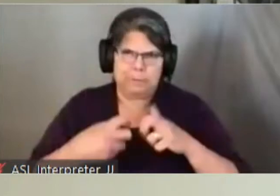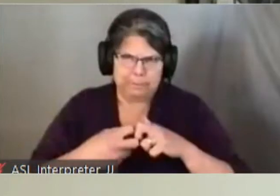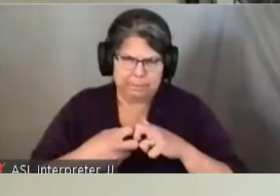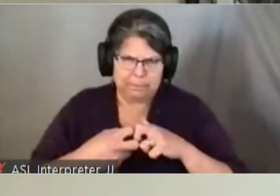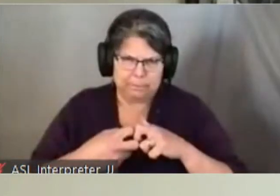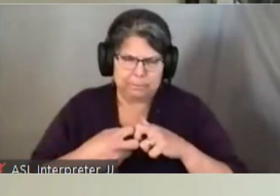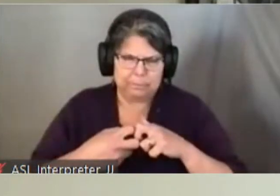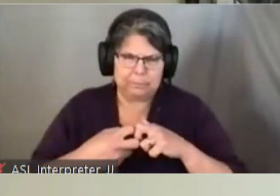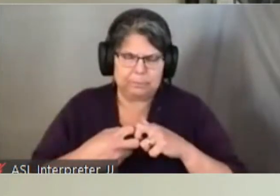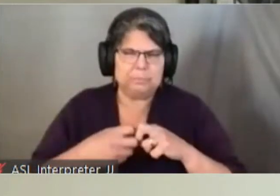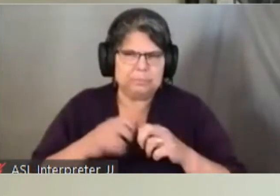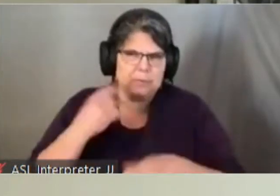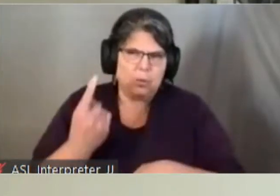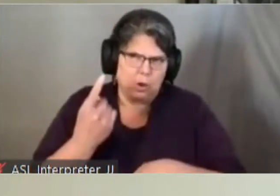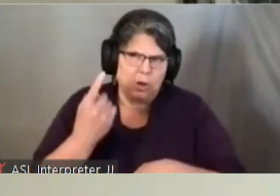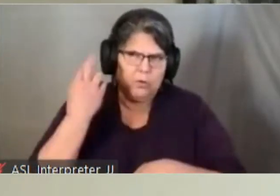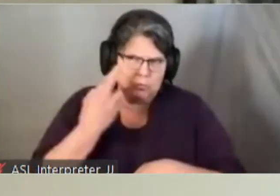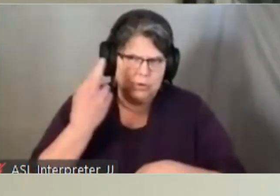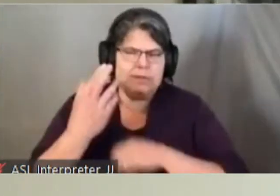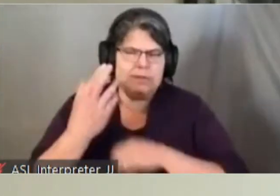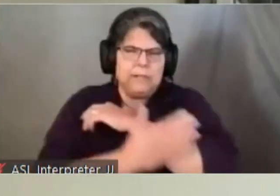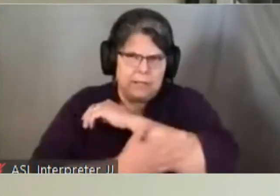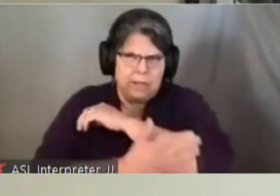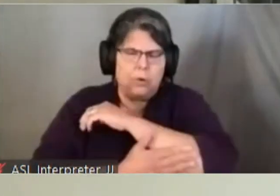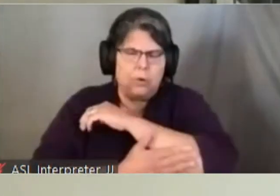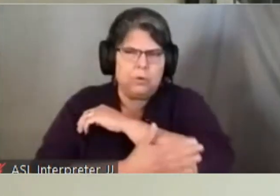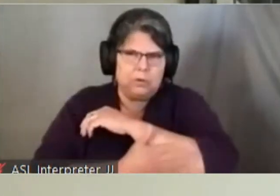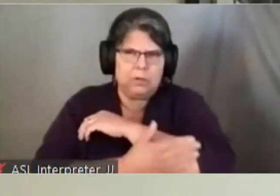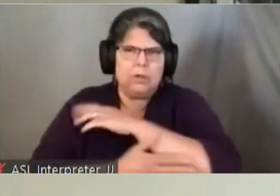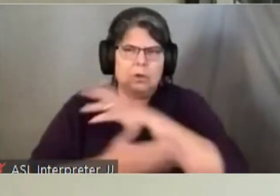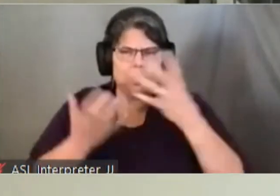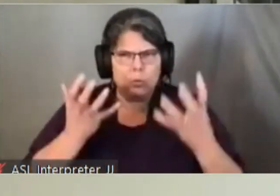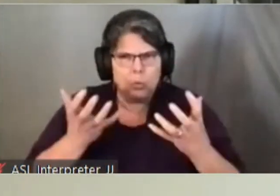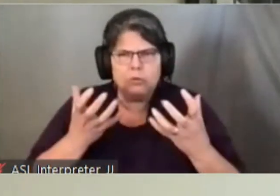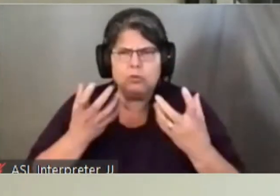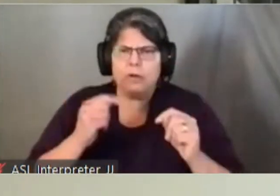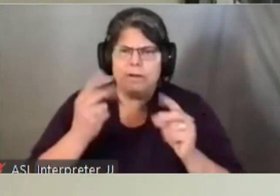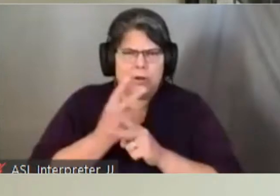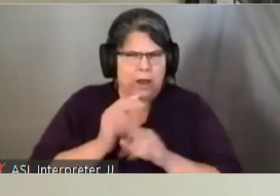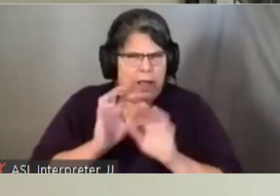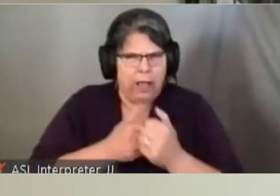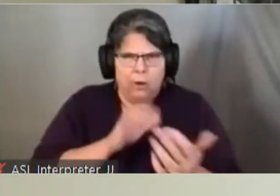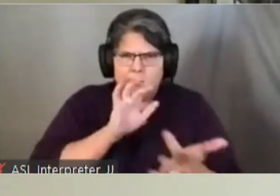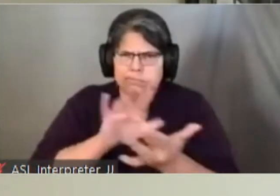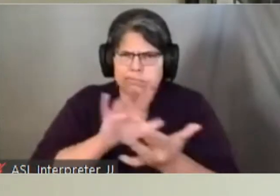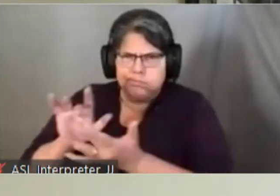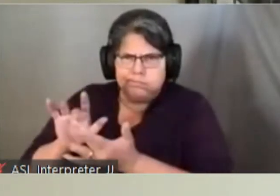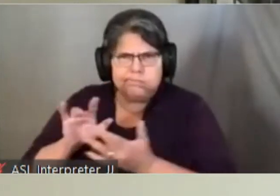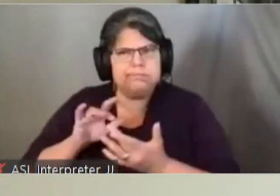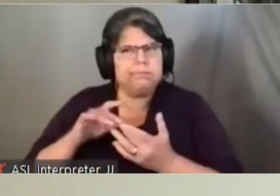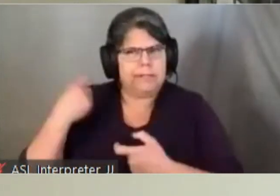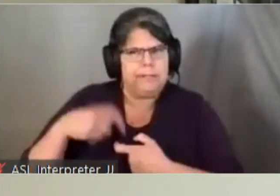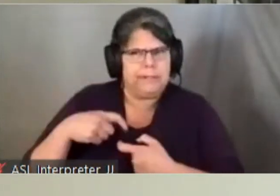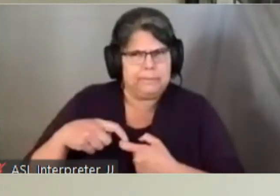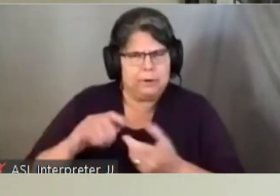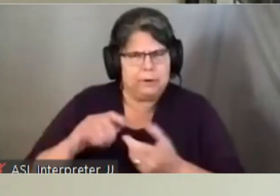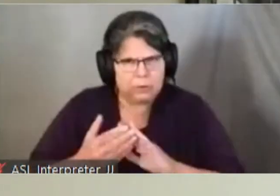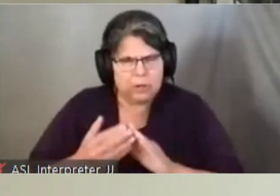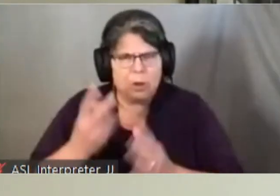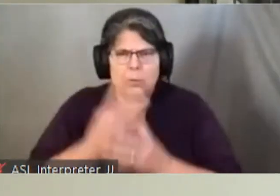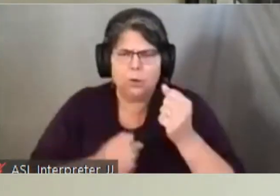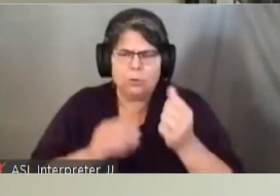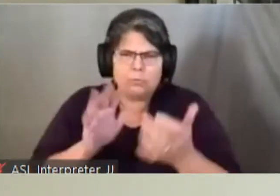so that's one of the reasons the county is trying to reach out to the Latin community with both our literature